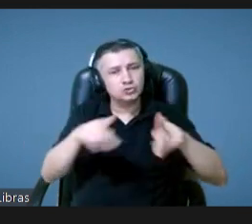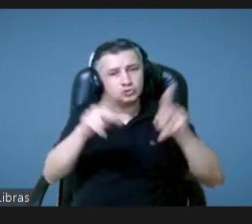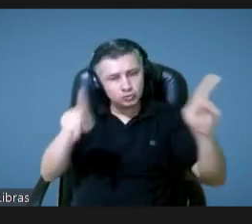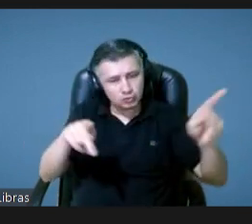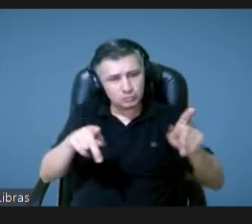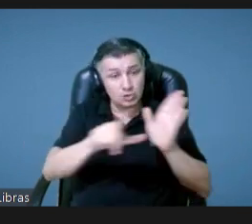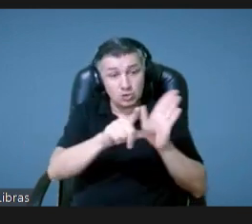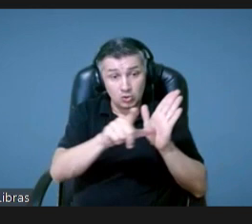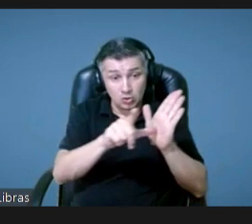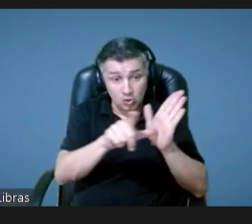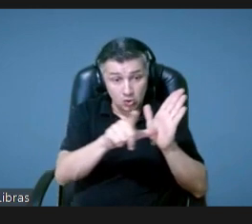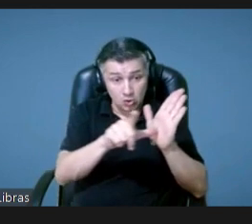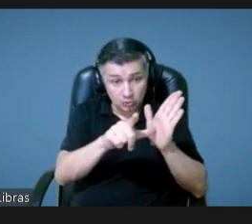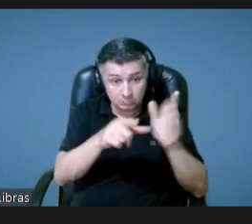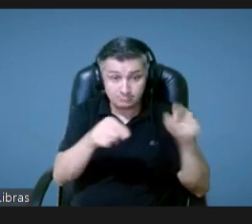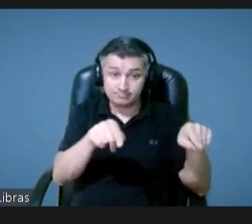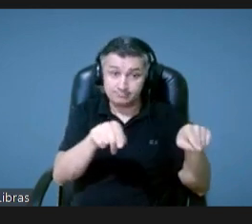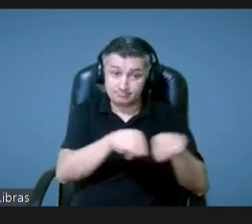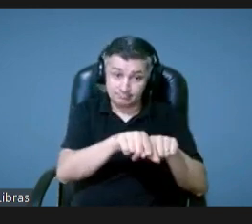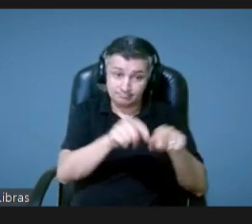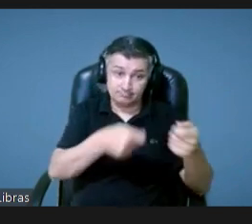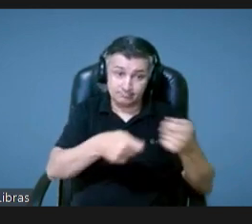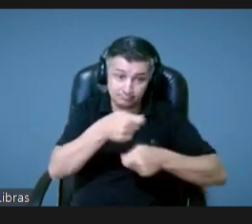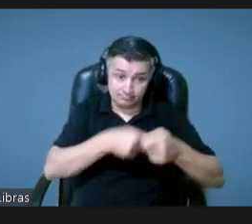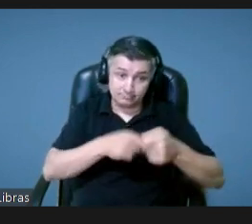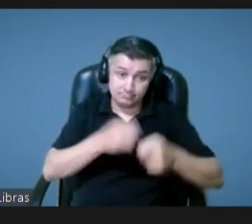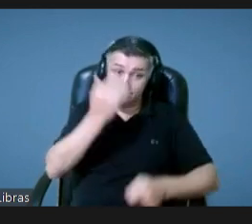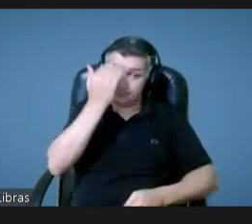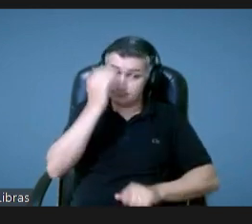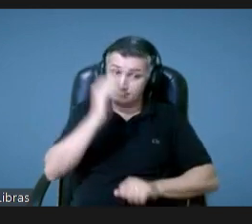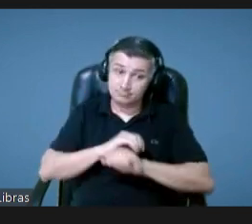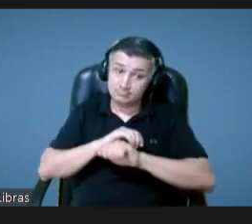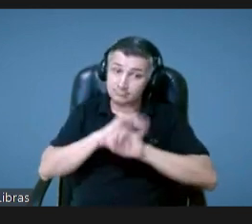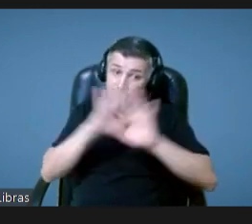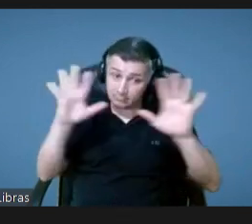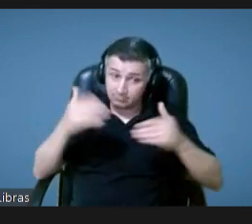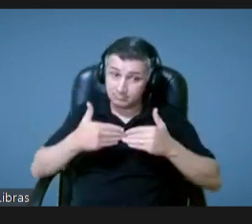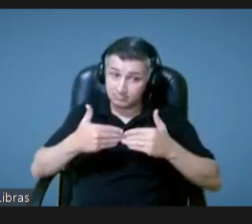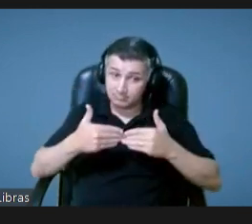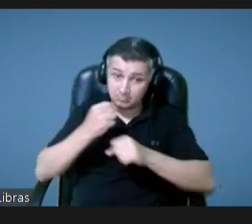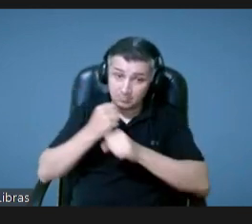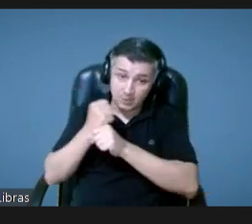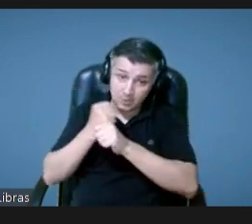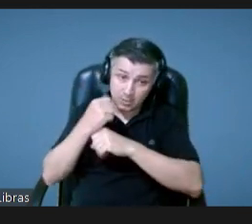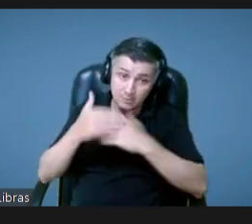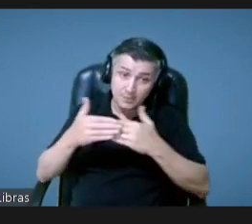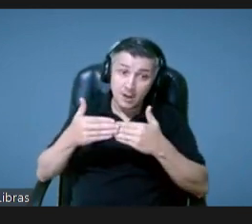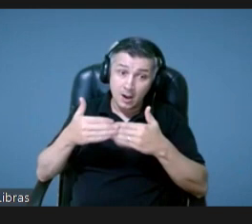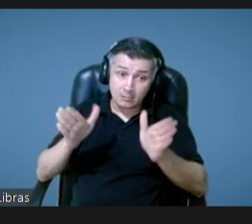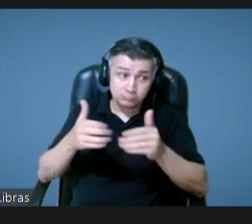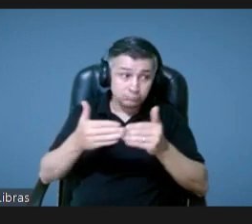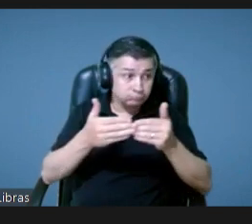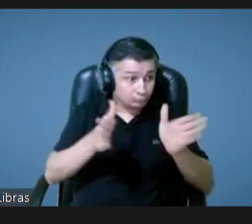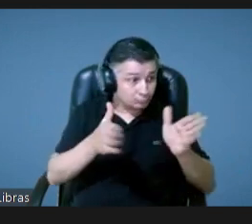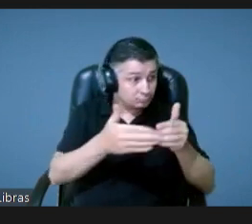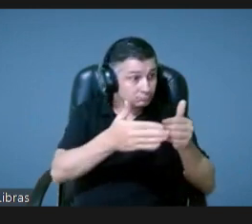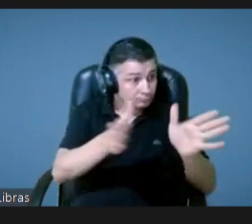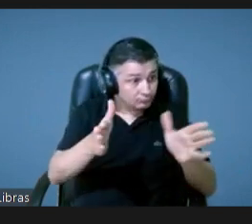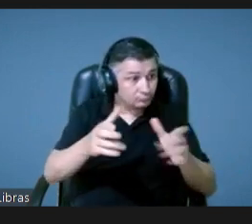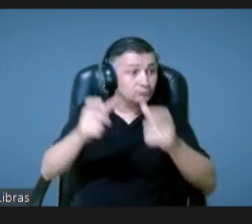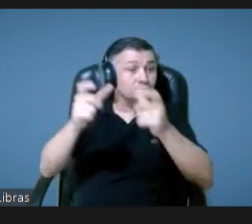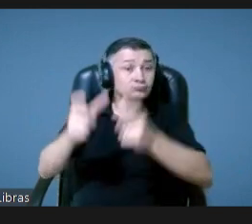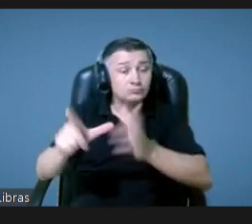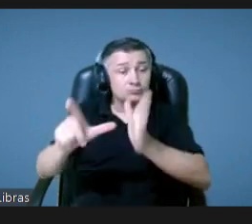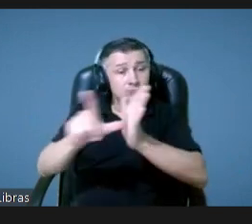allocate a good space for the store owners, our business partners. And in the last few